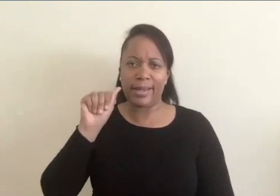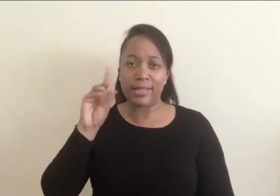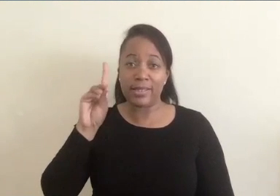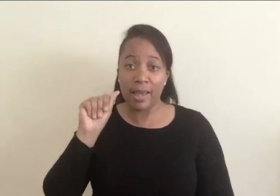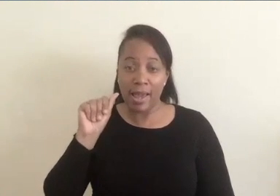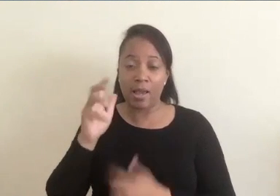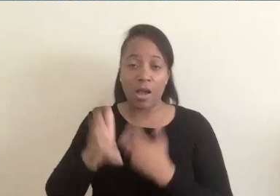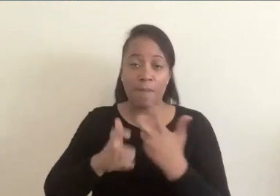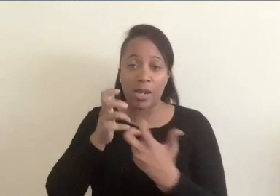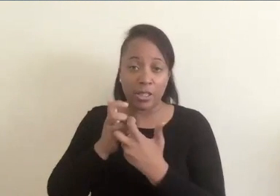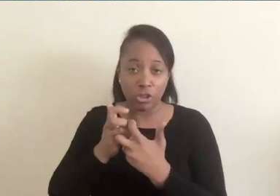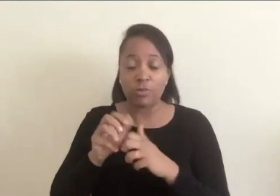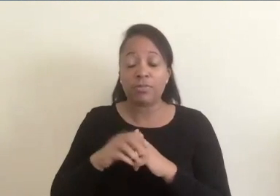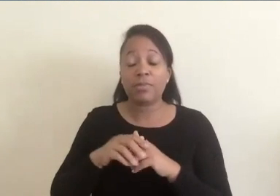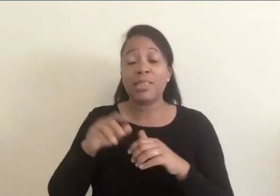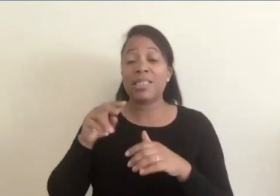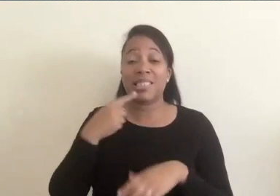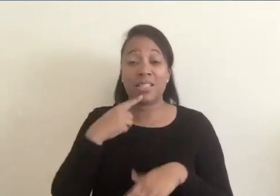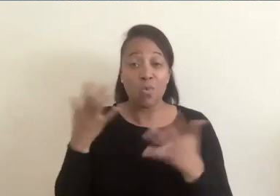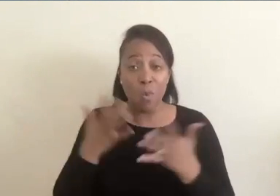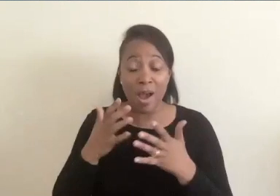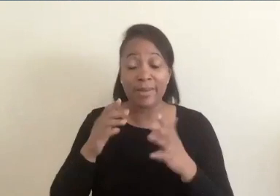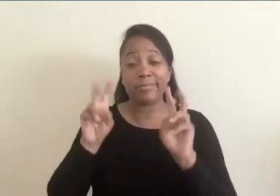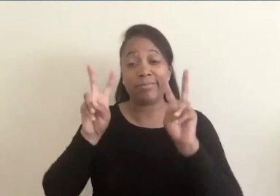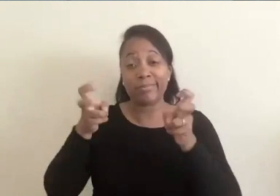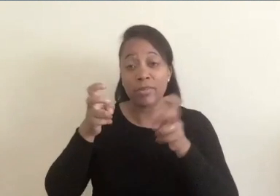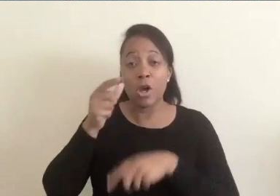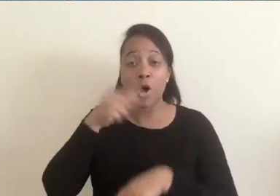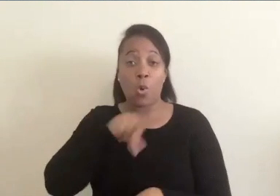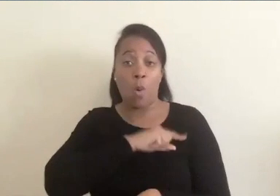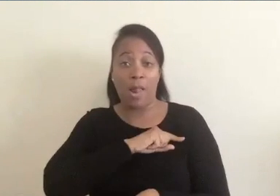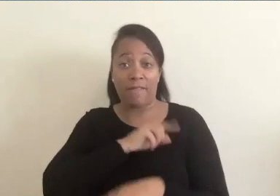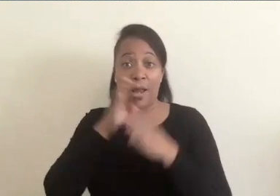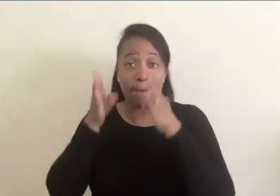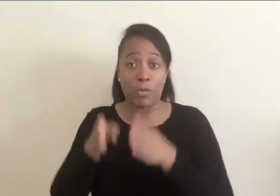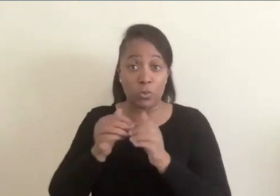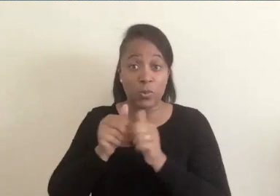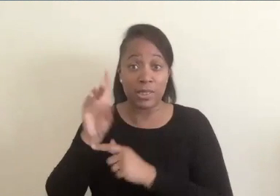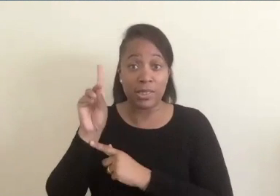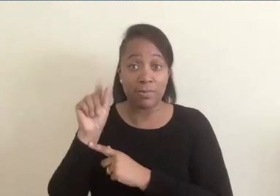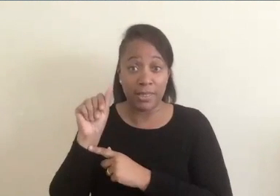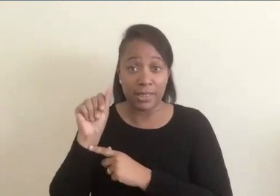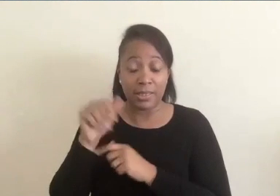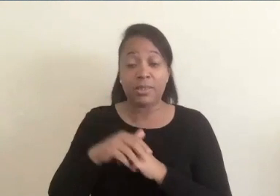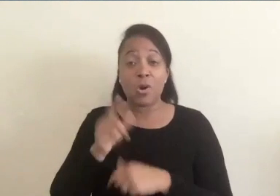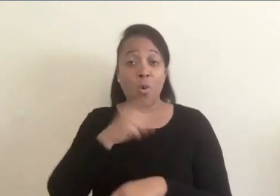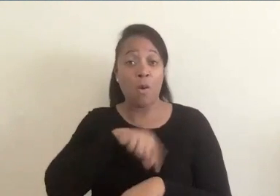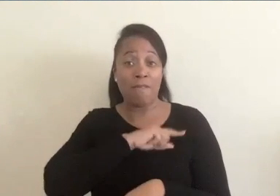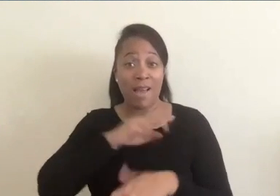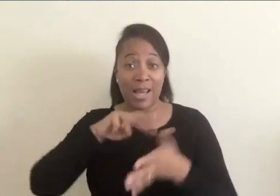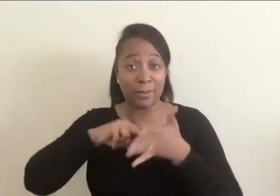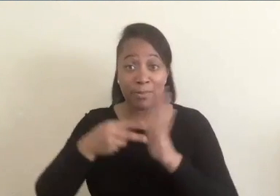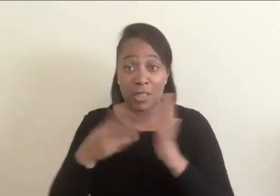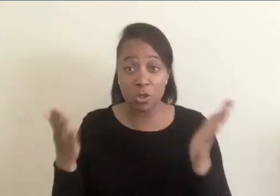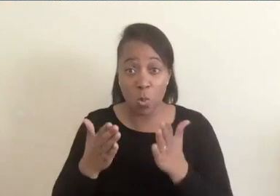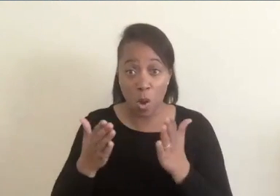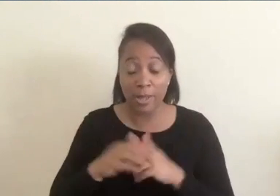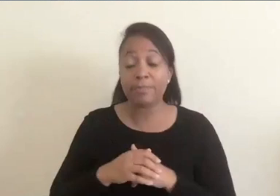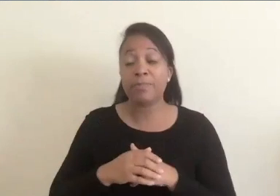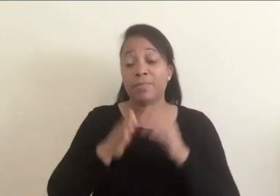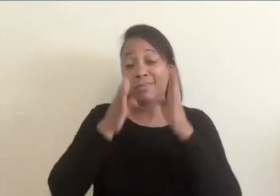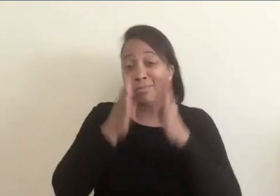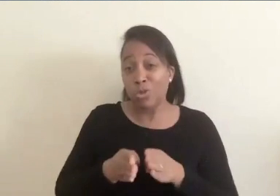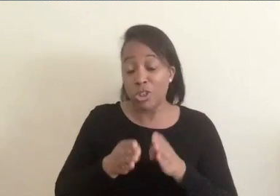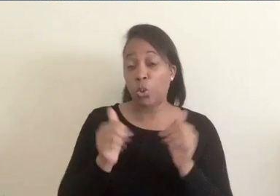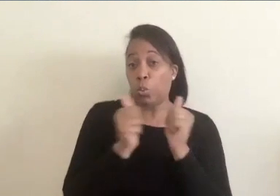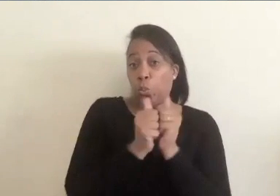of the ADA? Well, qualified individual with a disability, as we said, it's a person who, with or without